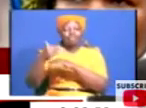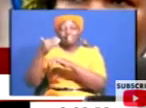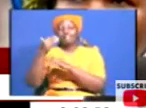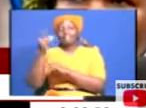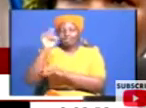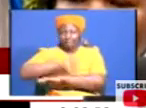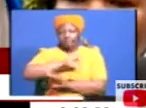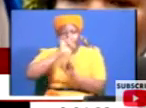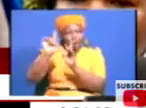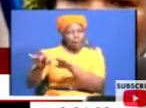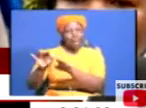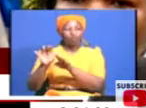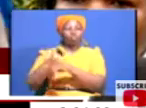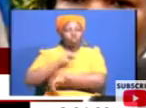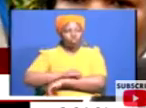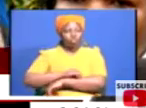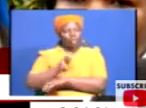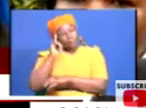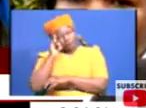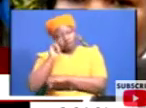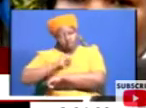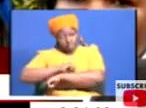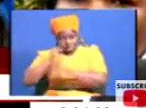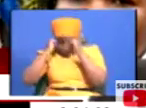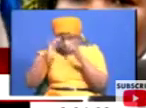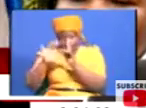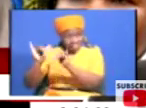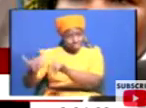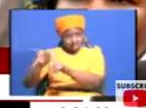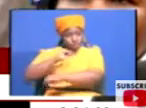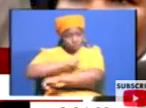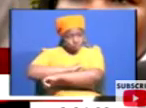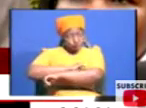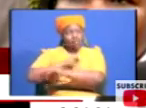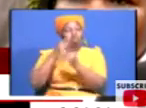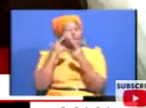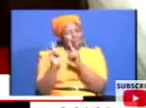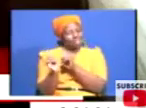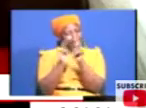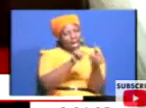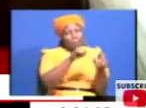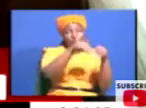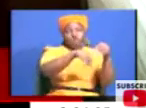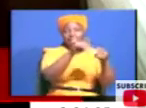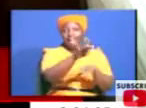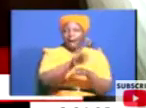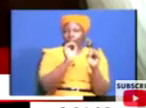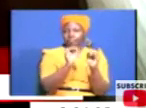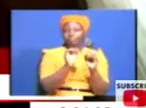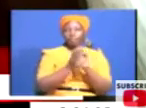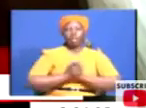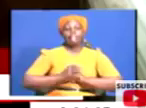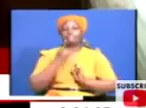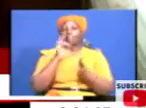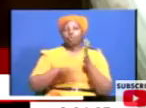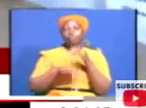boarding scholars should remain in school and remain away from the polling areas. Magoha said to minimize